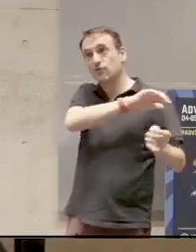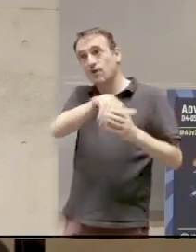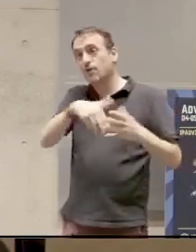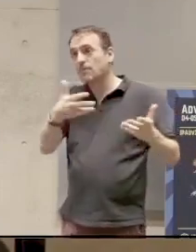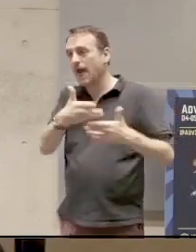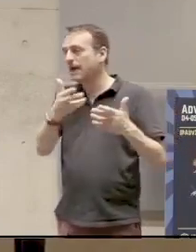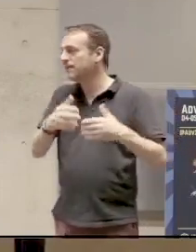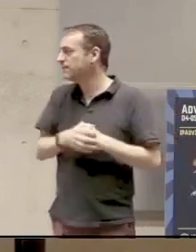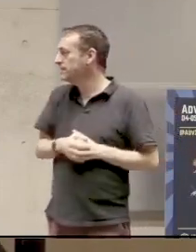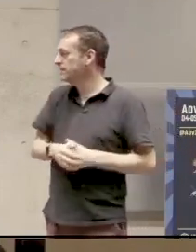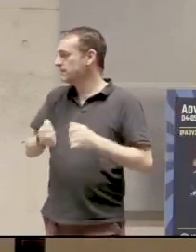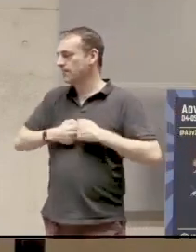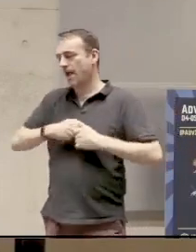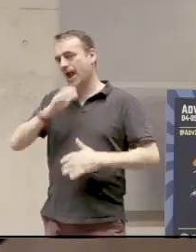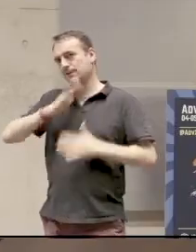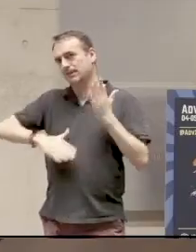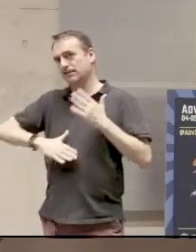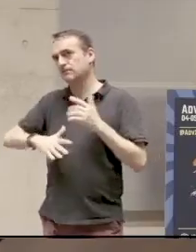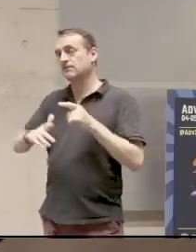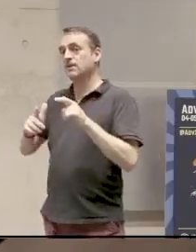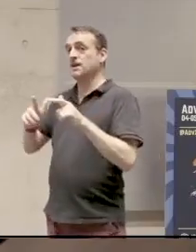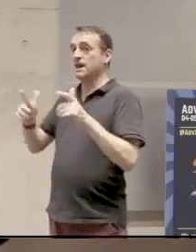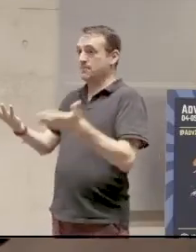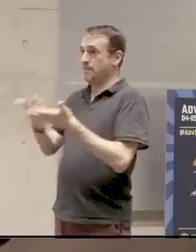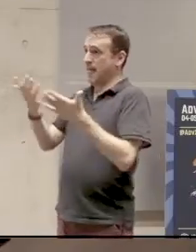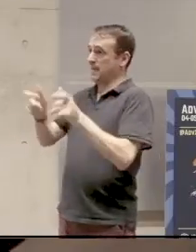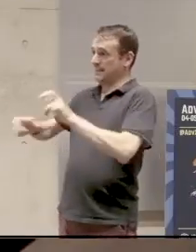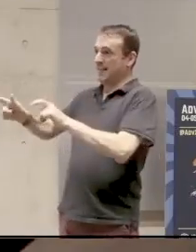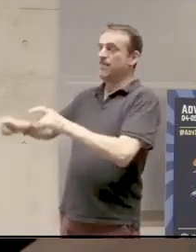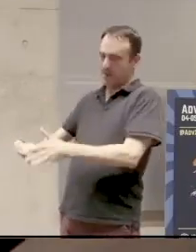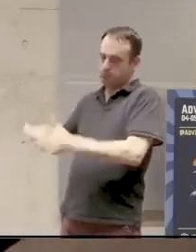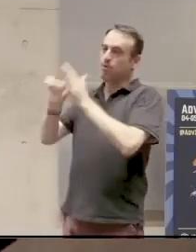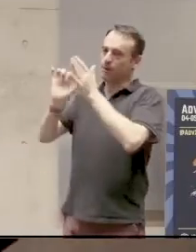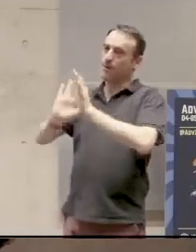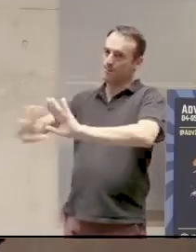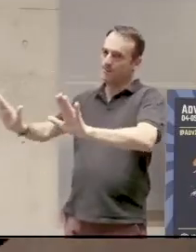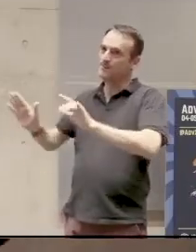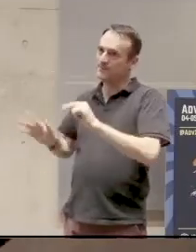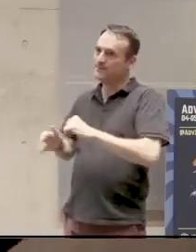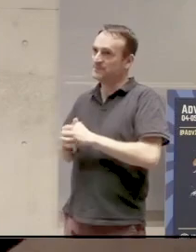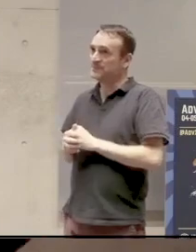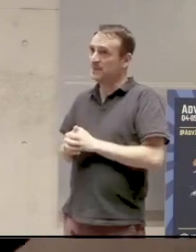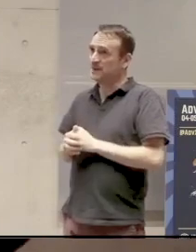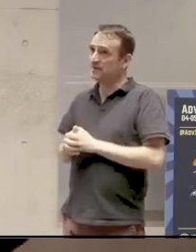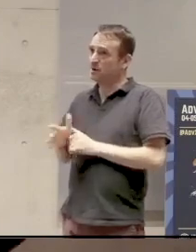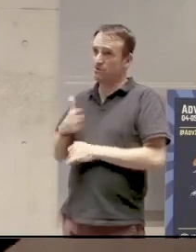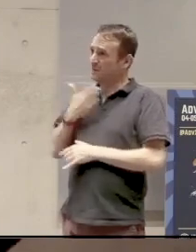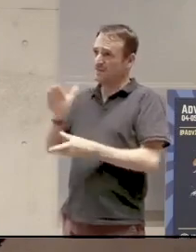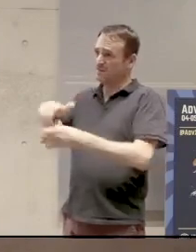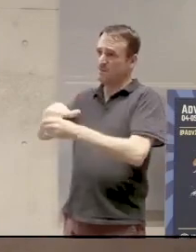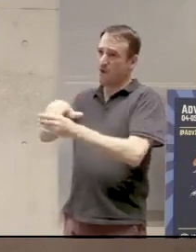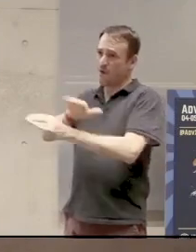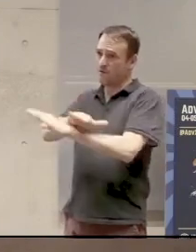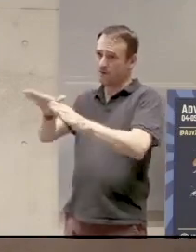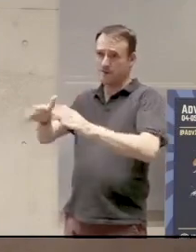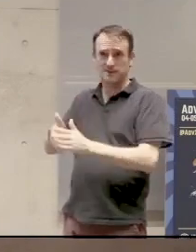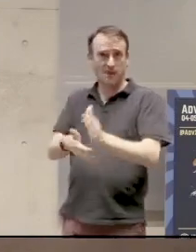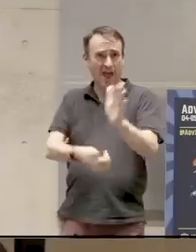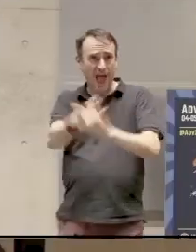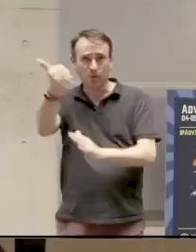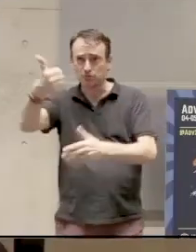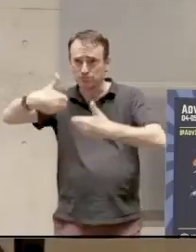based on my experience, the players are the problem. with everything I've been involved in. So yeah, let's do it. Get out.